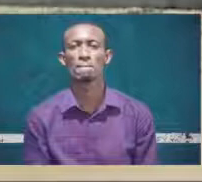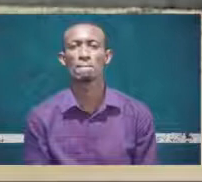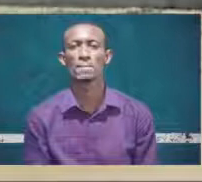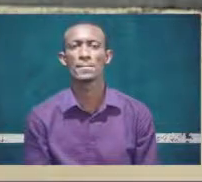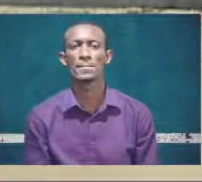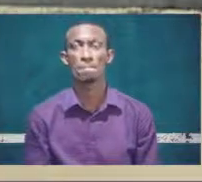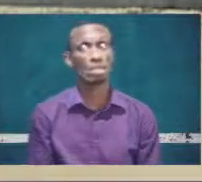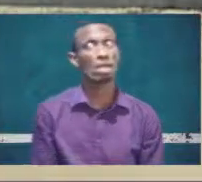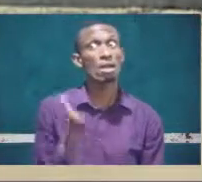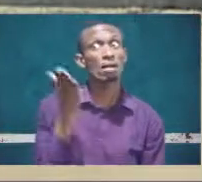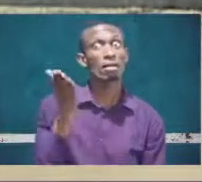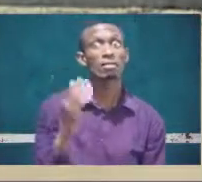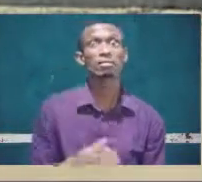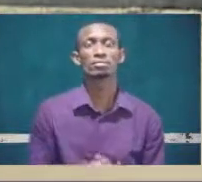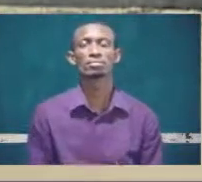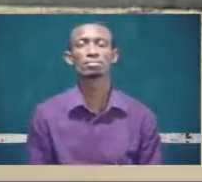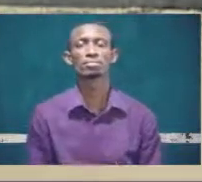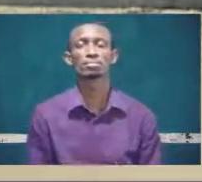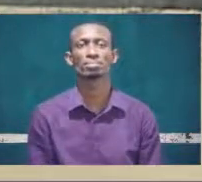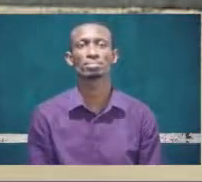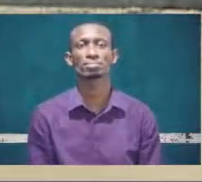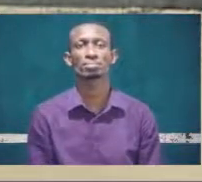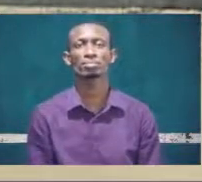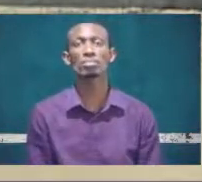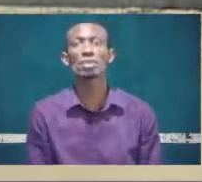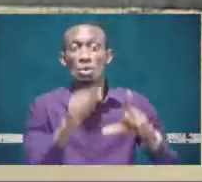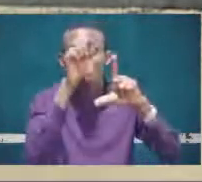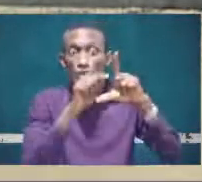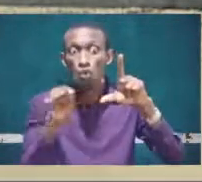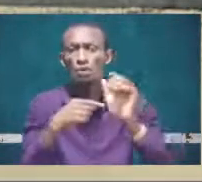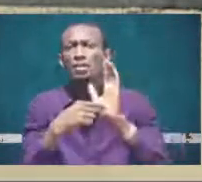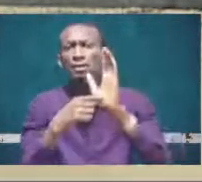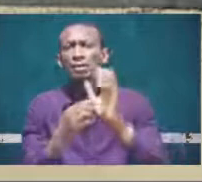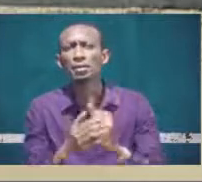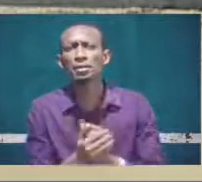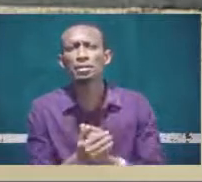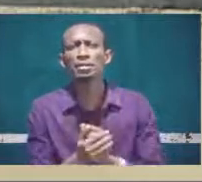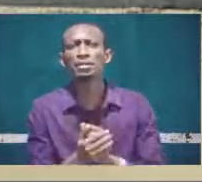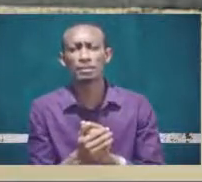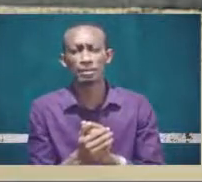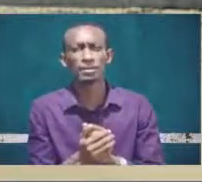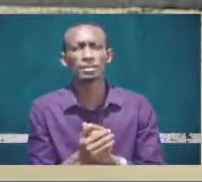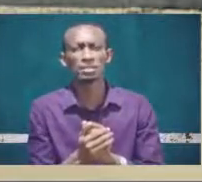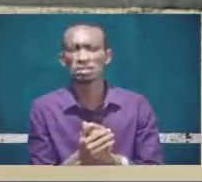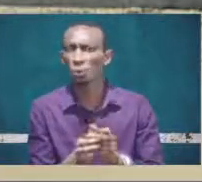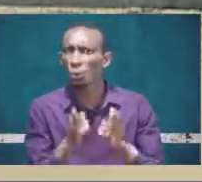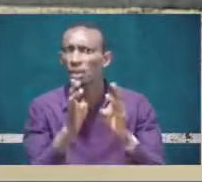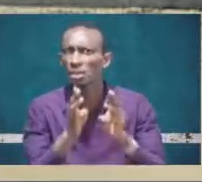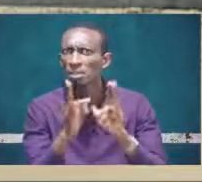So in this case, our demand curve for goods of ostentation is